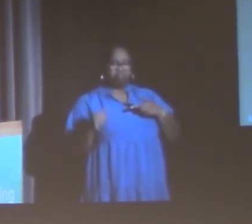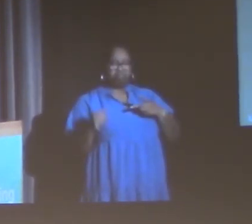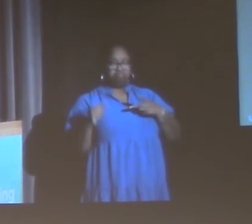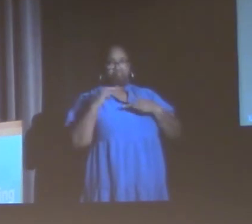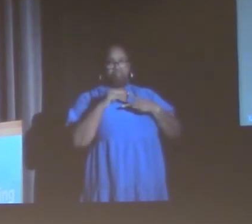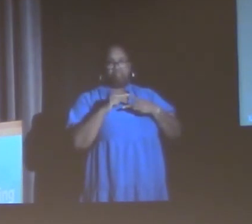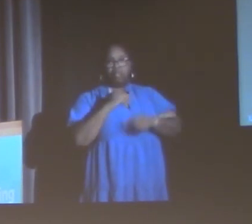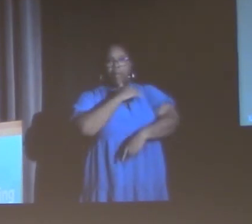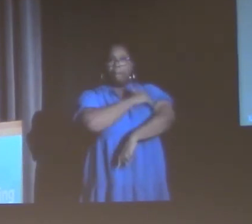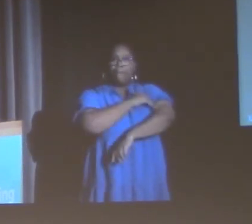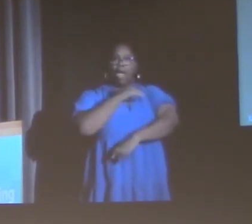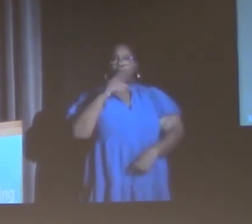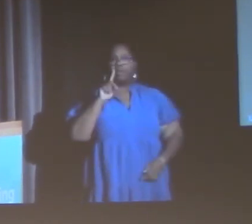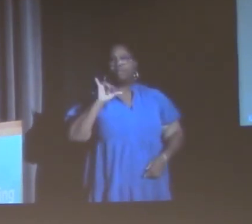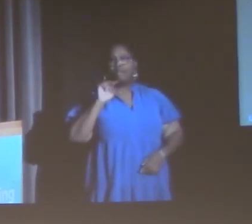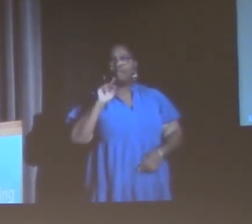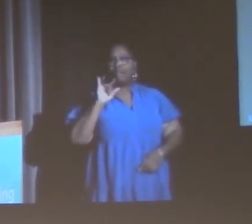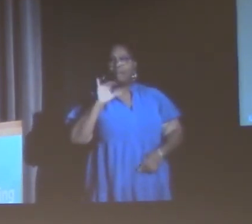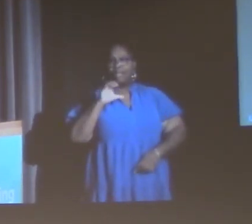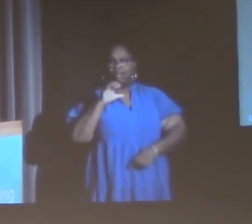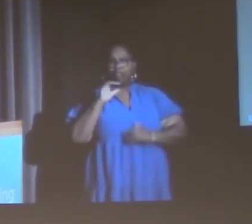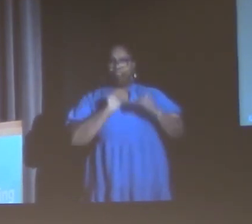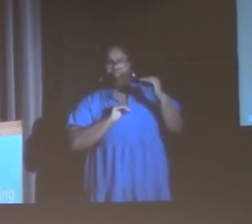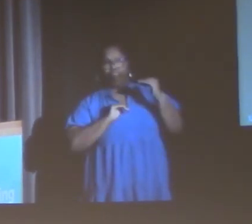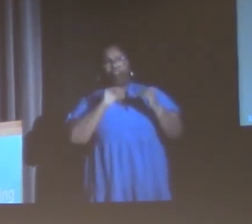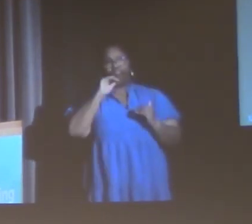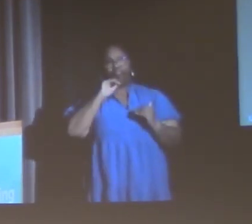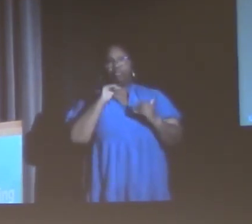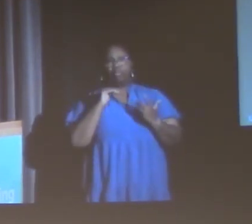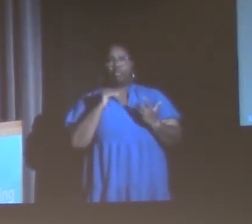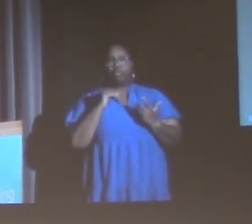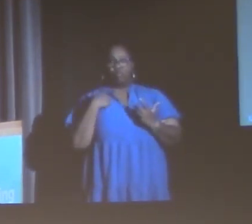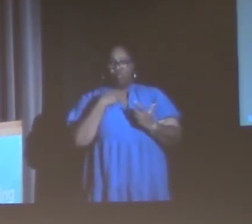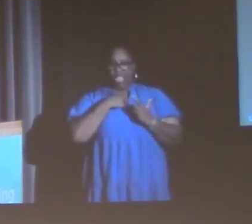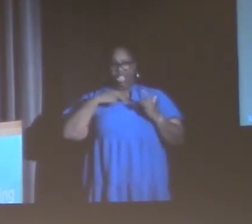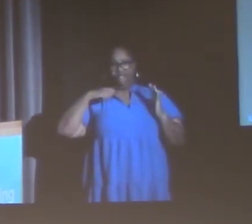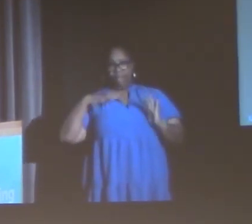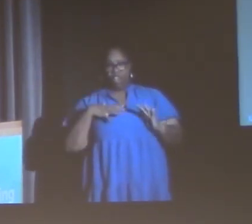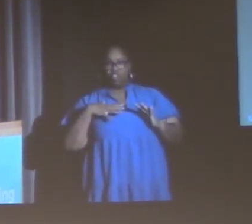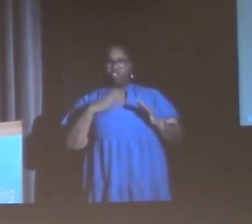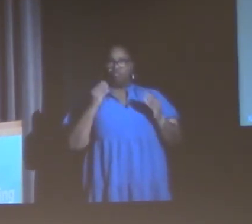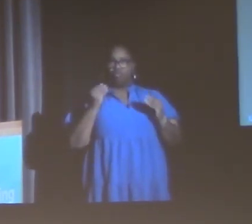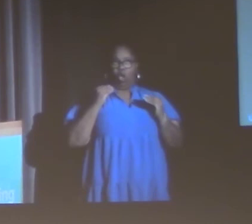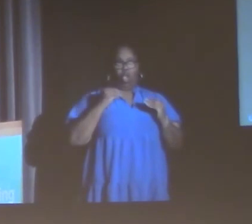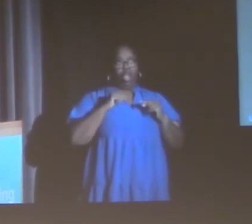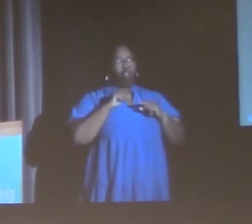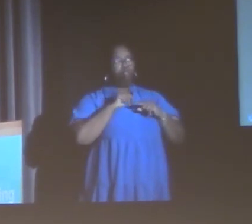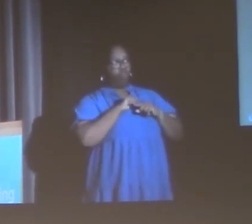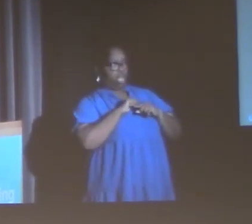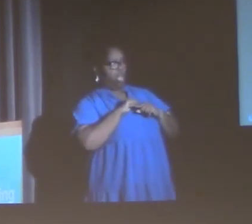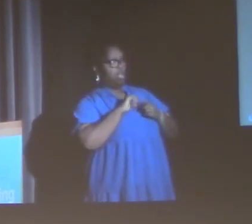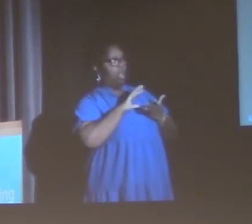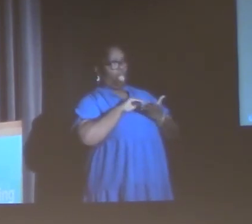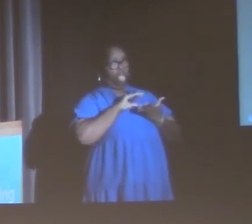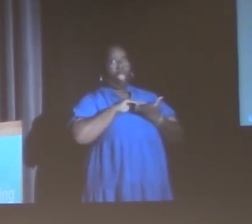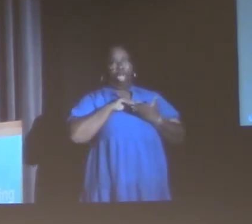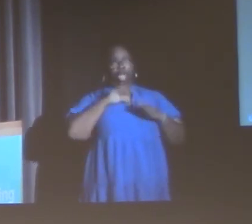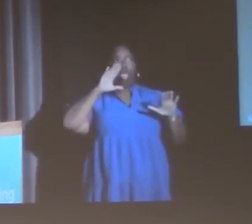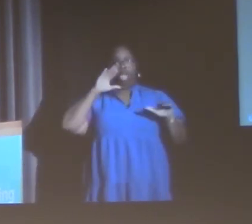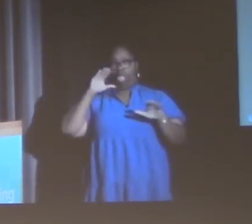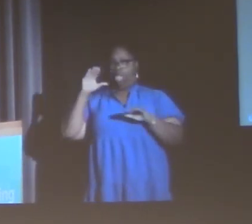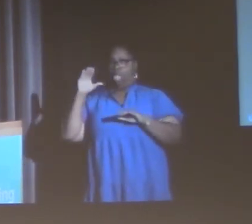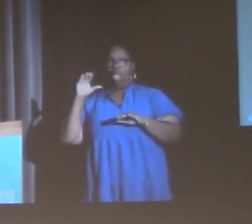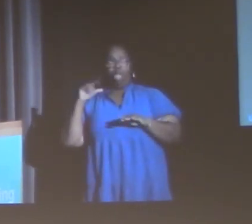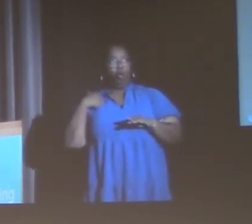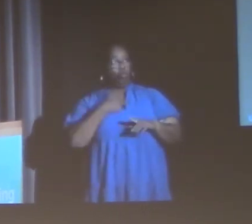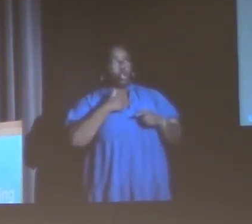a lot of filmmakers were trained and taught and told by the world and by whatever program that we're good.